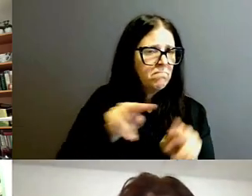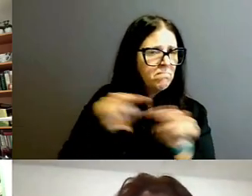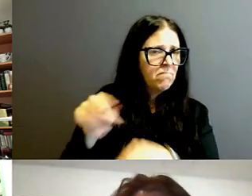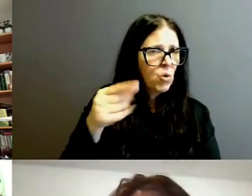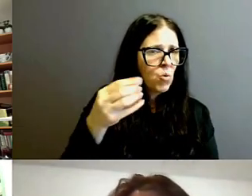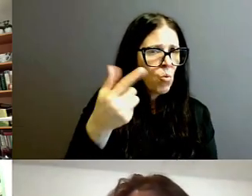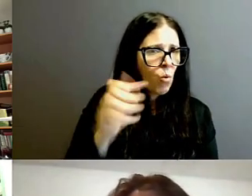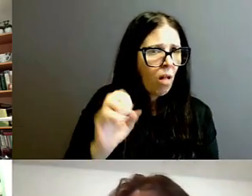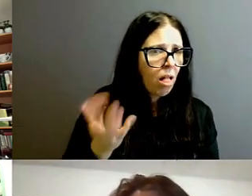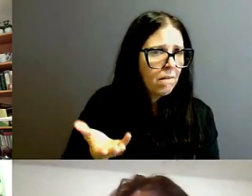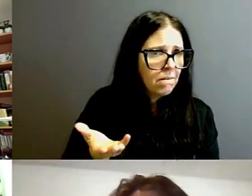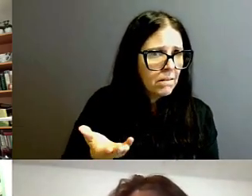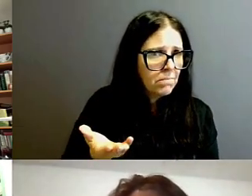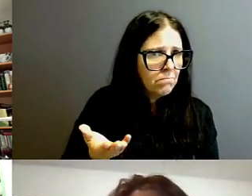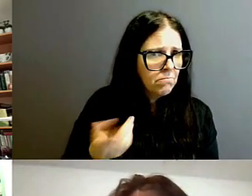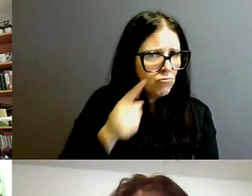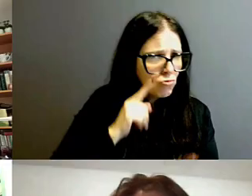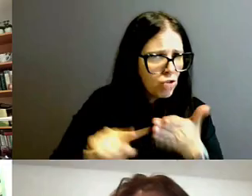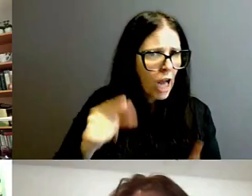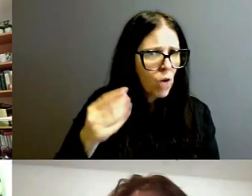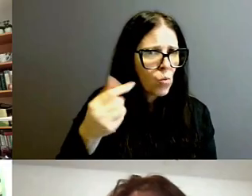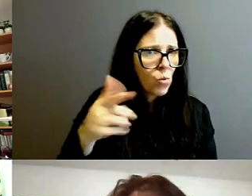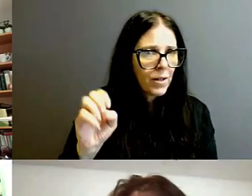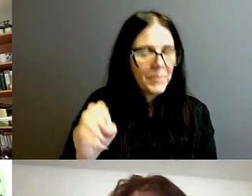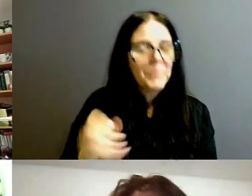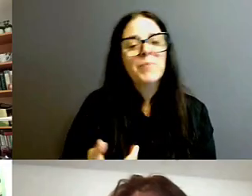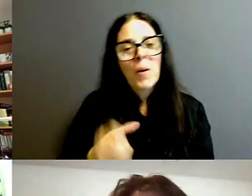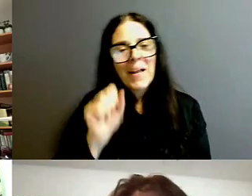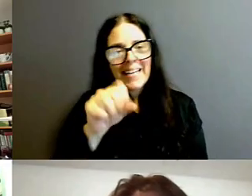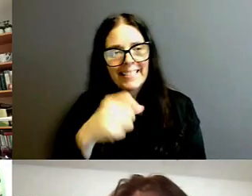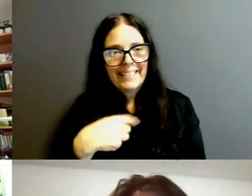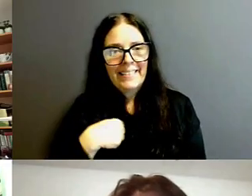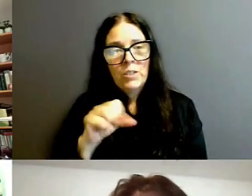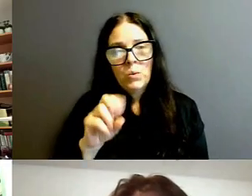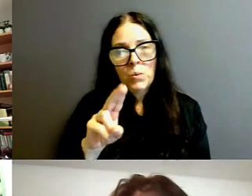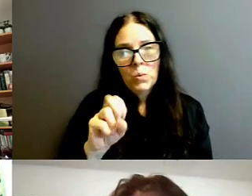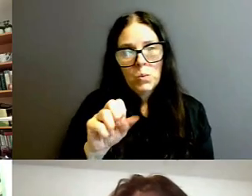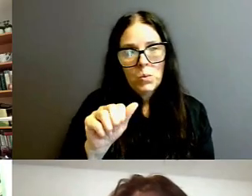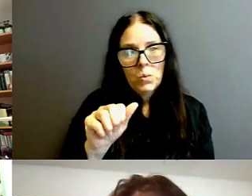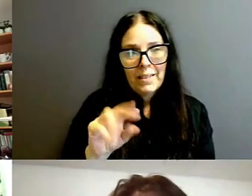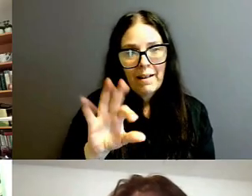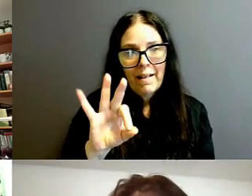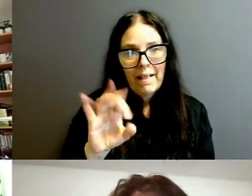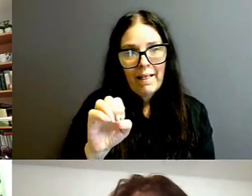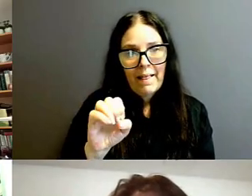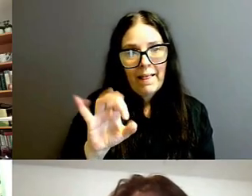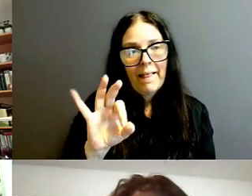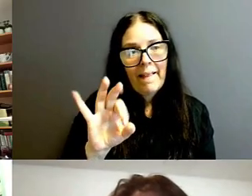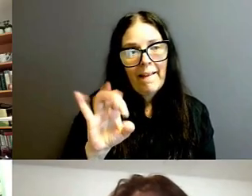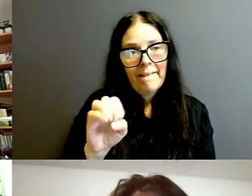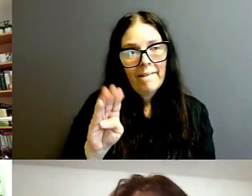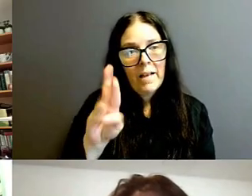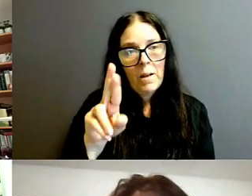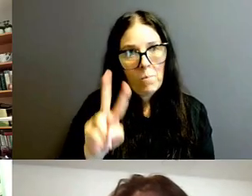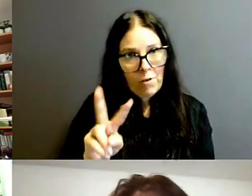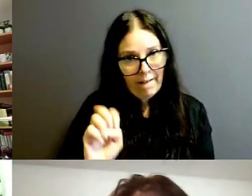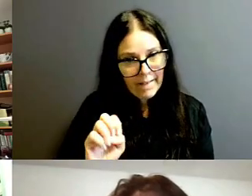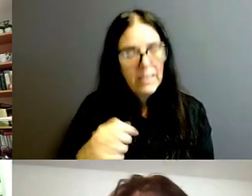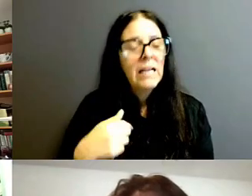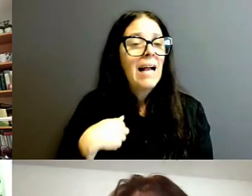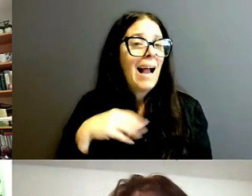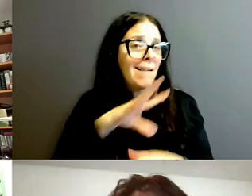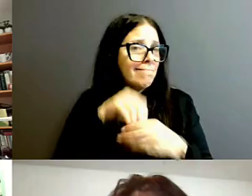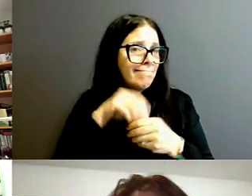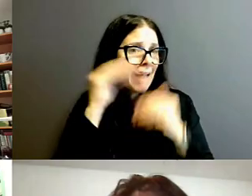funny. Yes, I'm Susan LaFave, and I've been in the adult literacy field for a number of